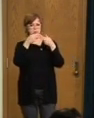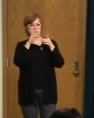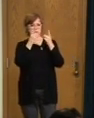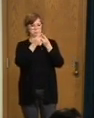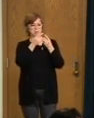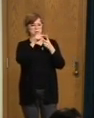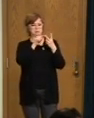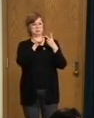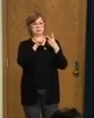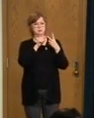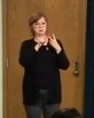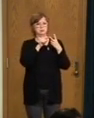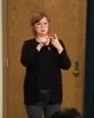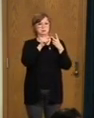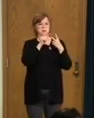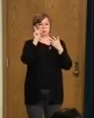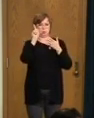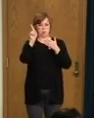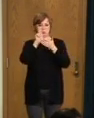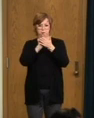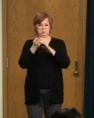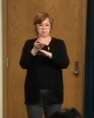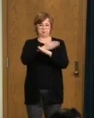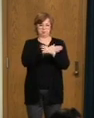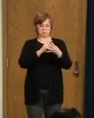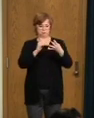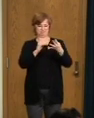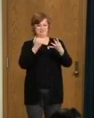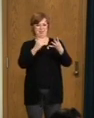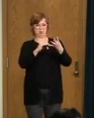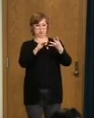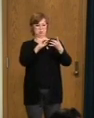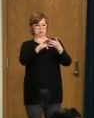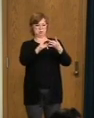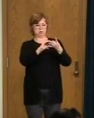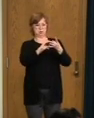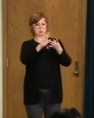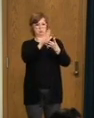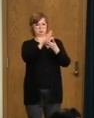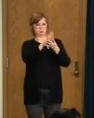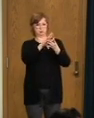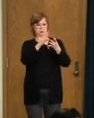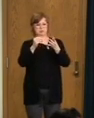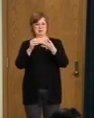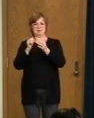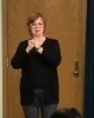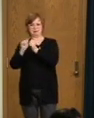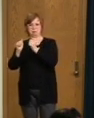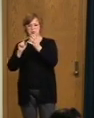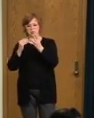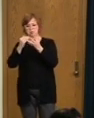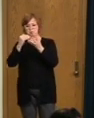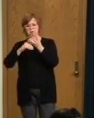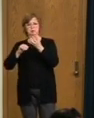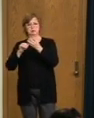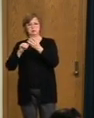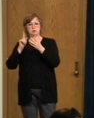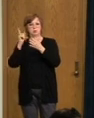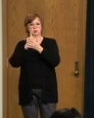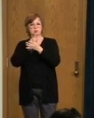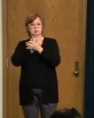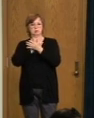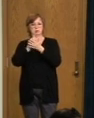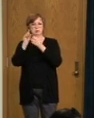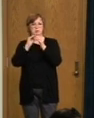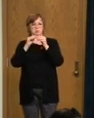the week following Christmas break. I'm just wondering why schools aren't at all included in these measures if they're going to be lasting